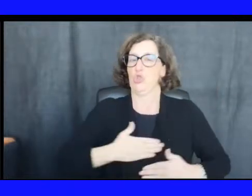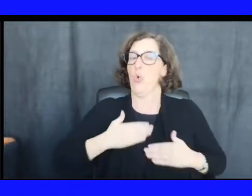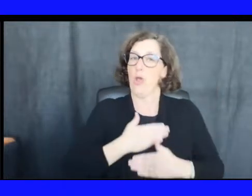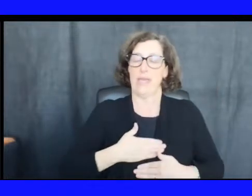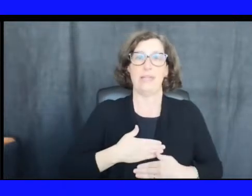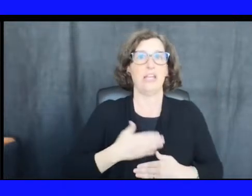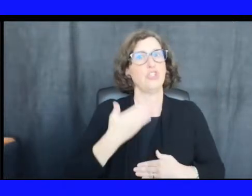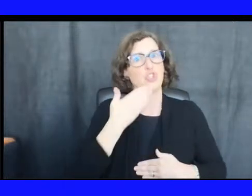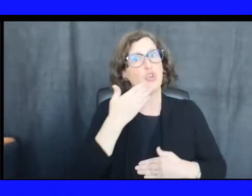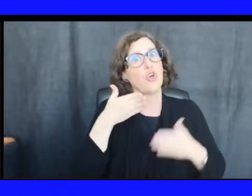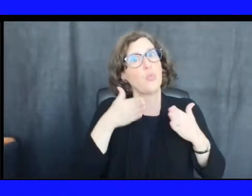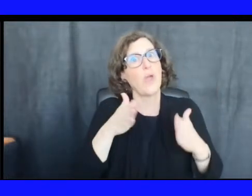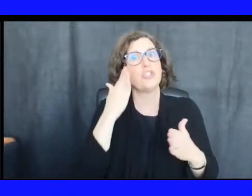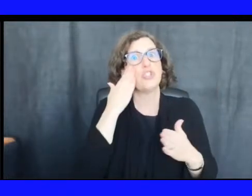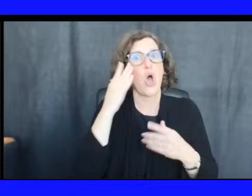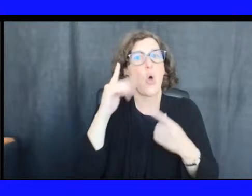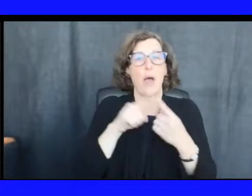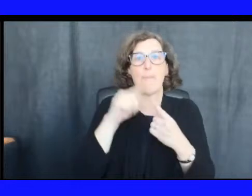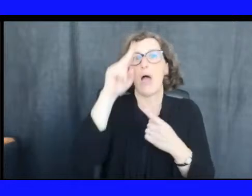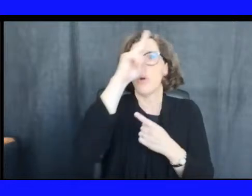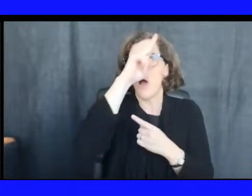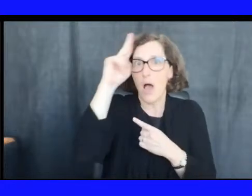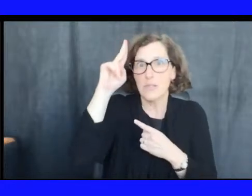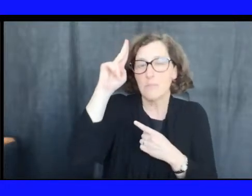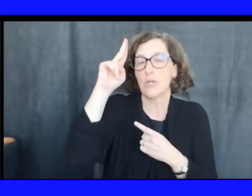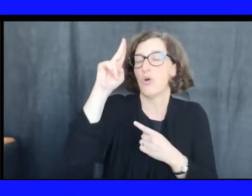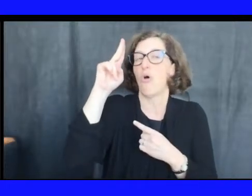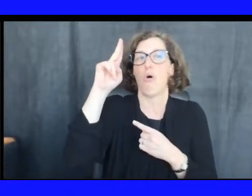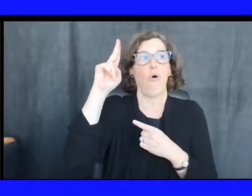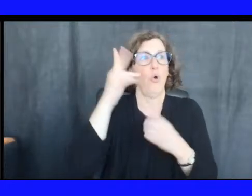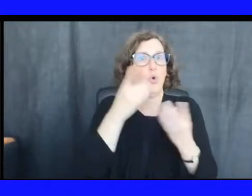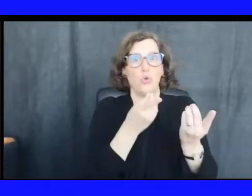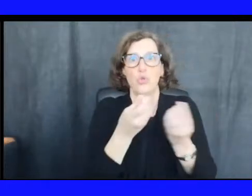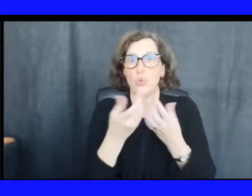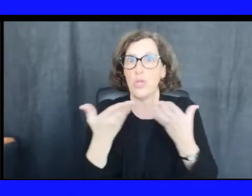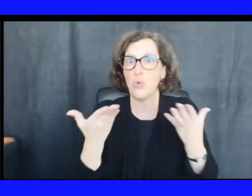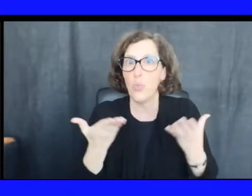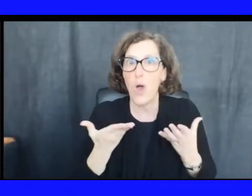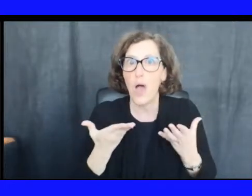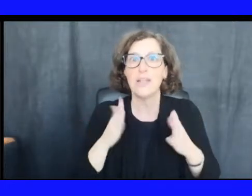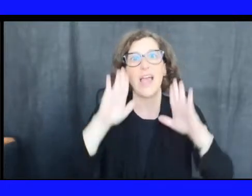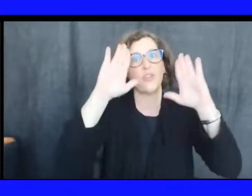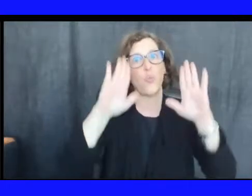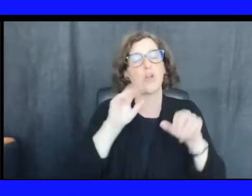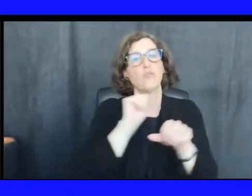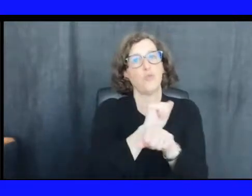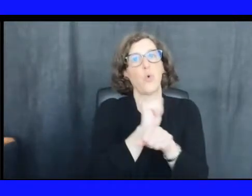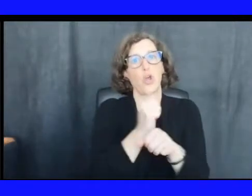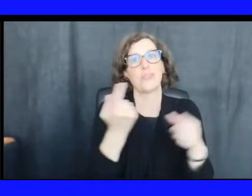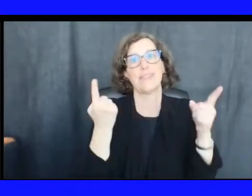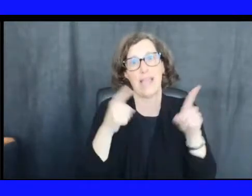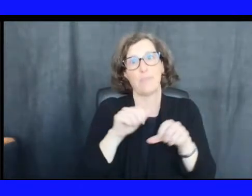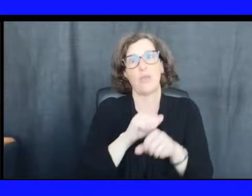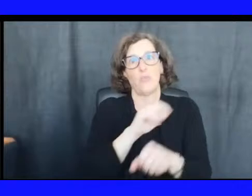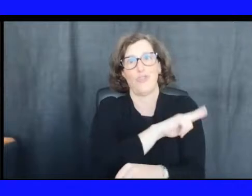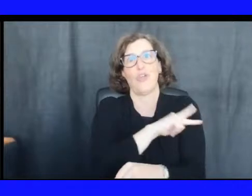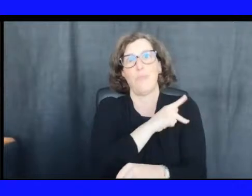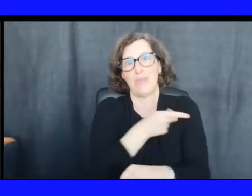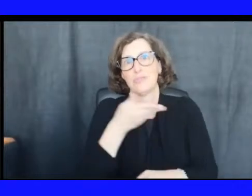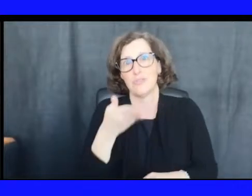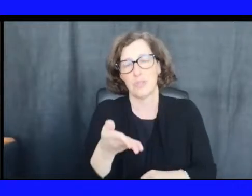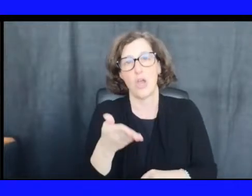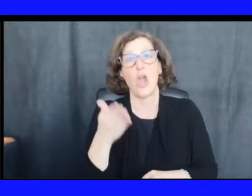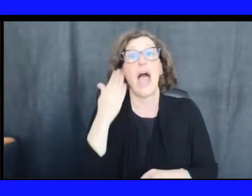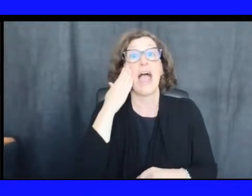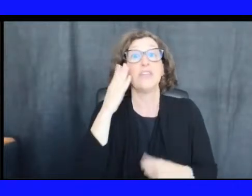being able to be supported and how grateful they were for what the system was doing, as well as the city by providing them housing and